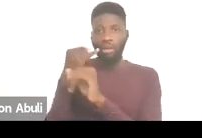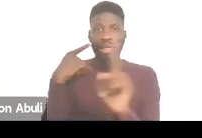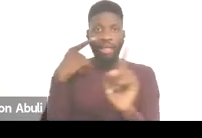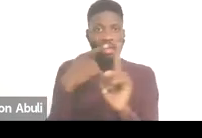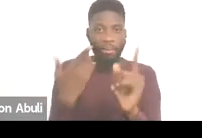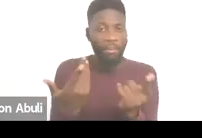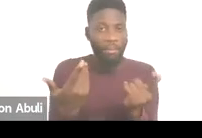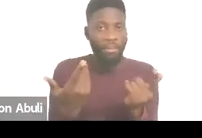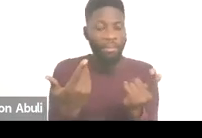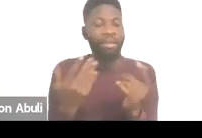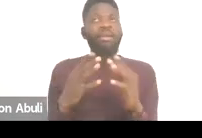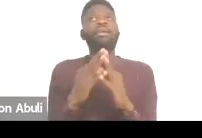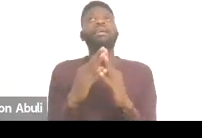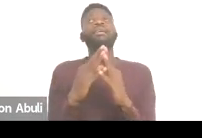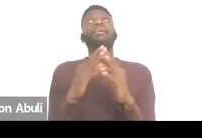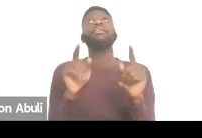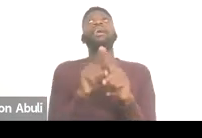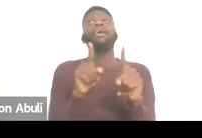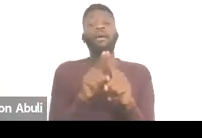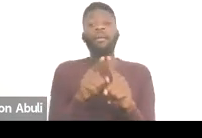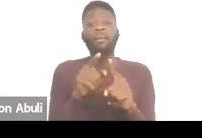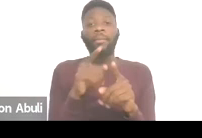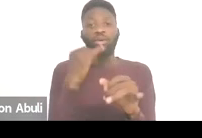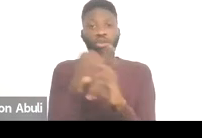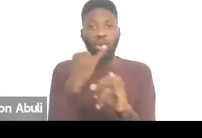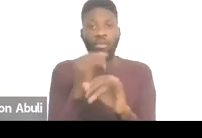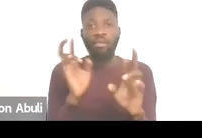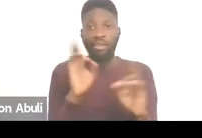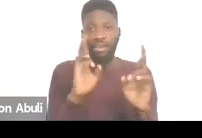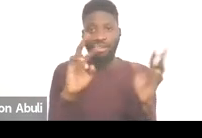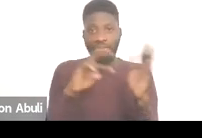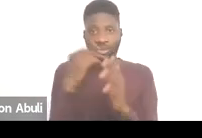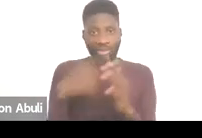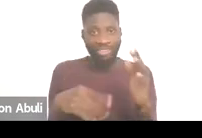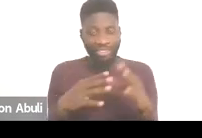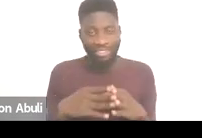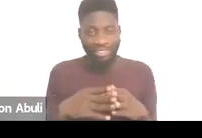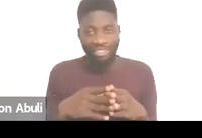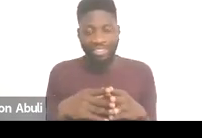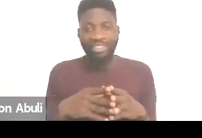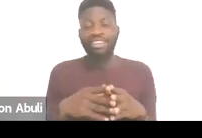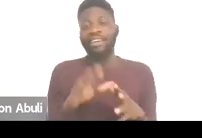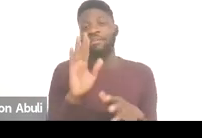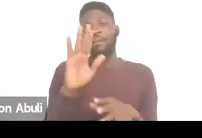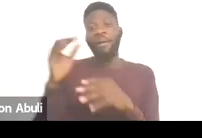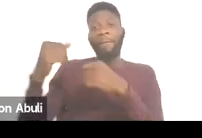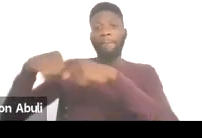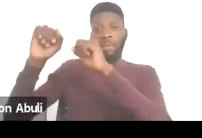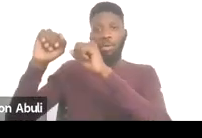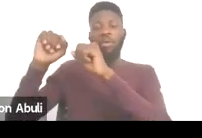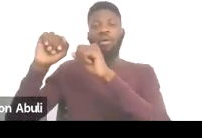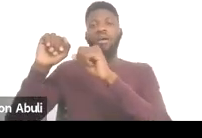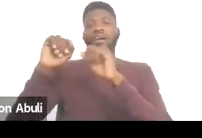And as well as being job ready, it also means your employer is able to